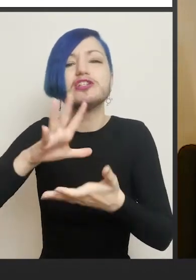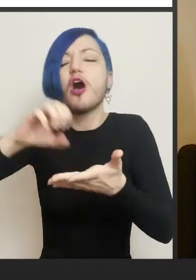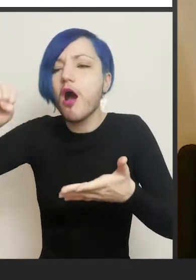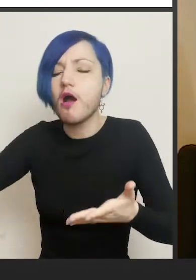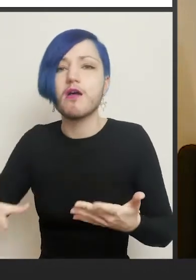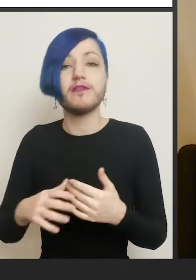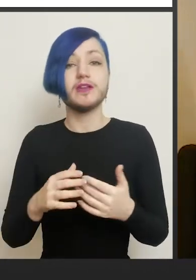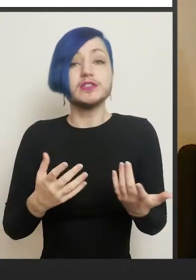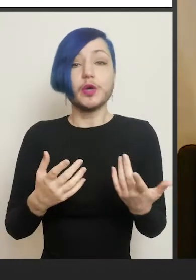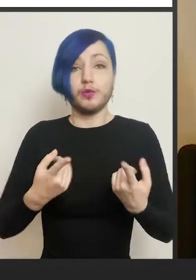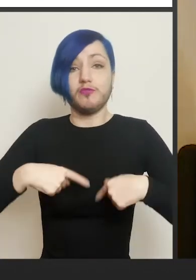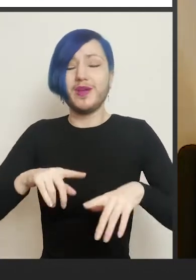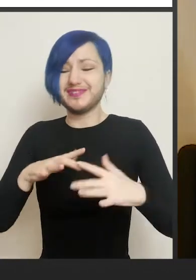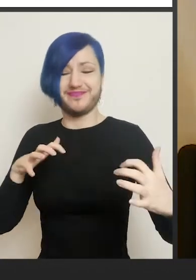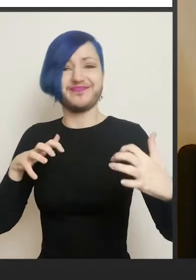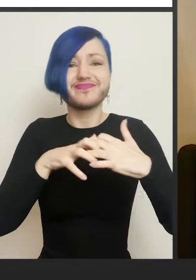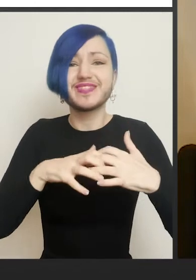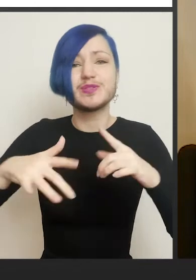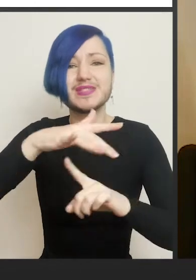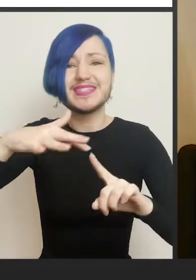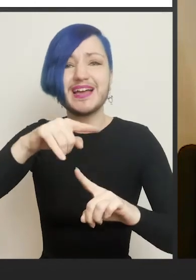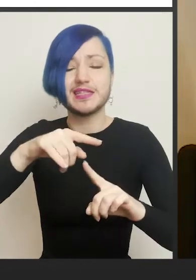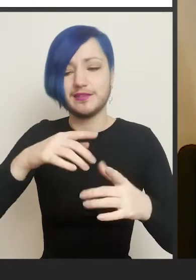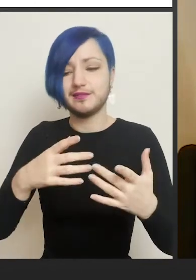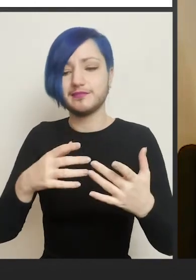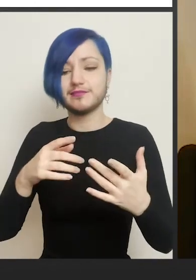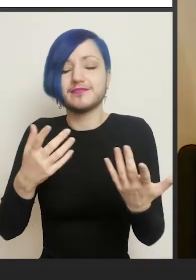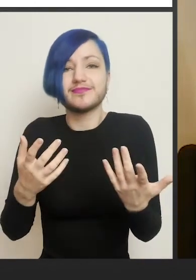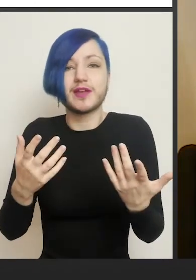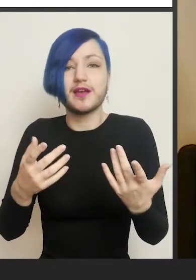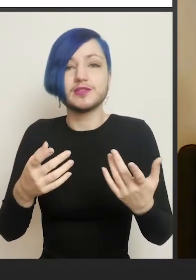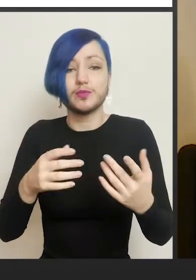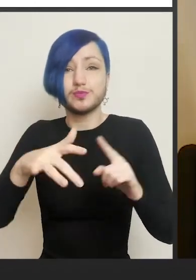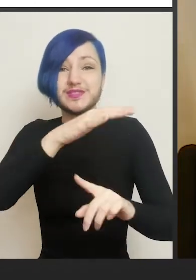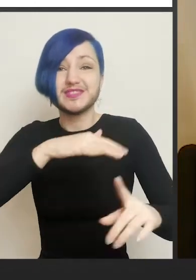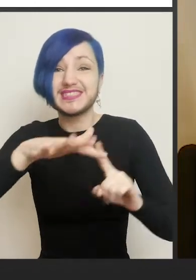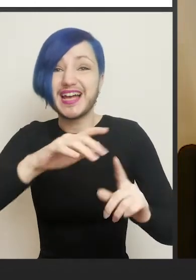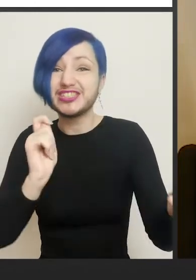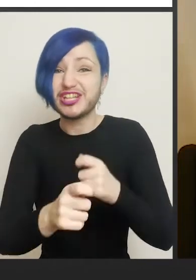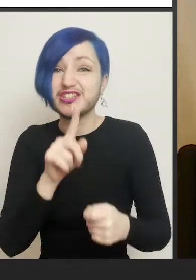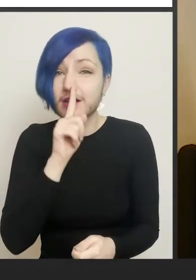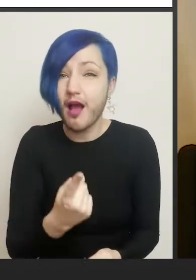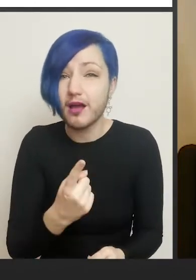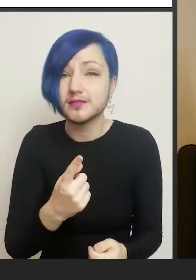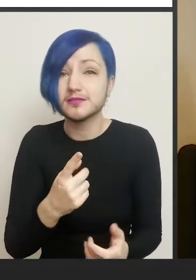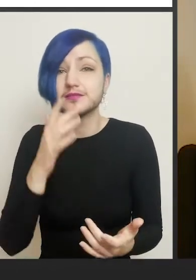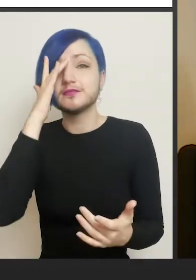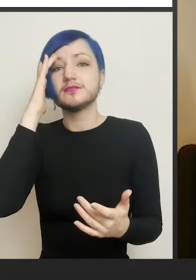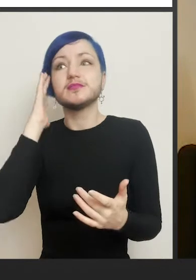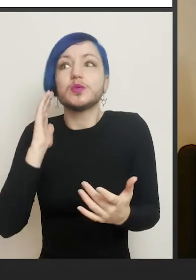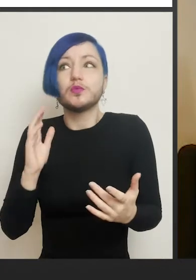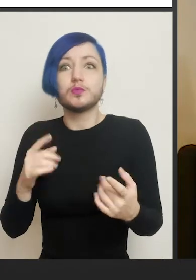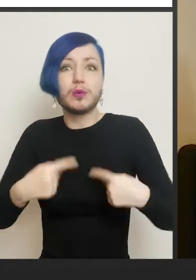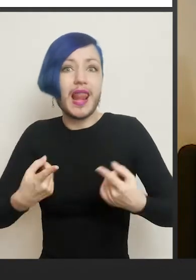situations that we're in where we don't fit into society, we can't change the society. So just allow us to